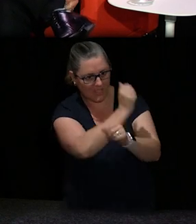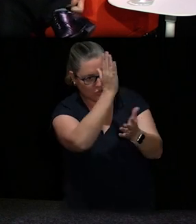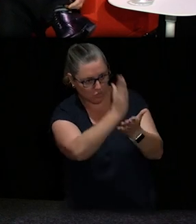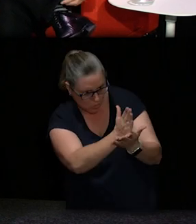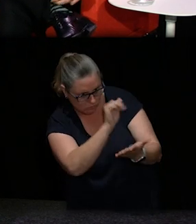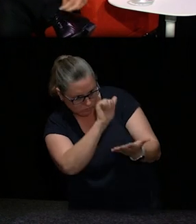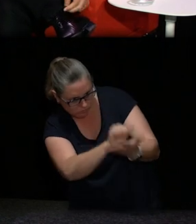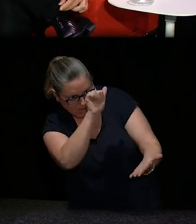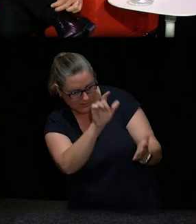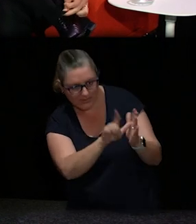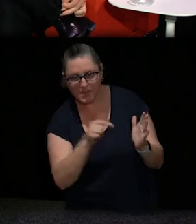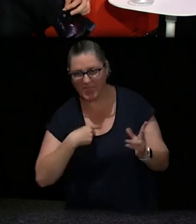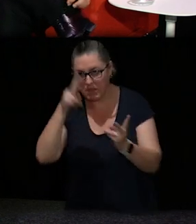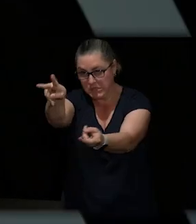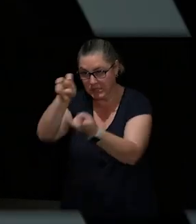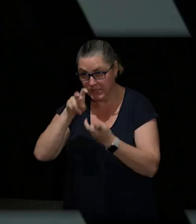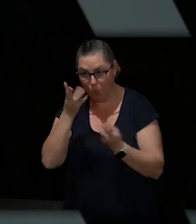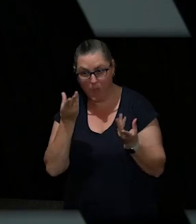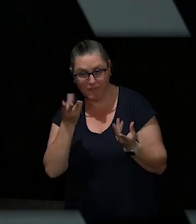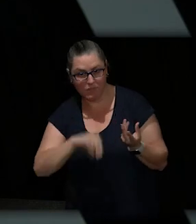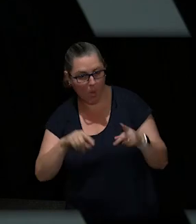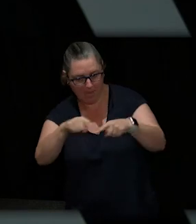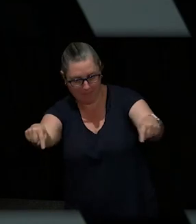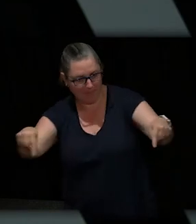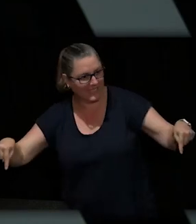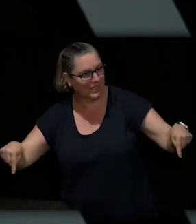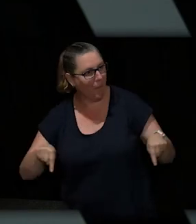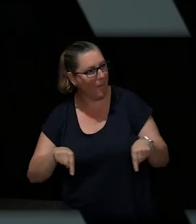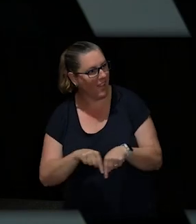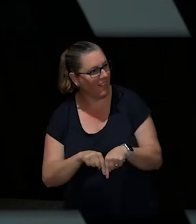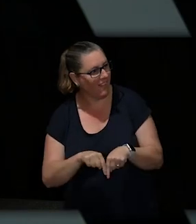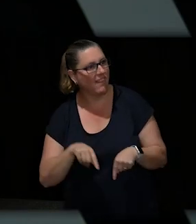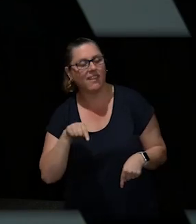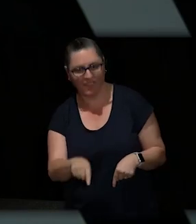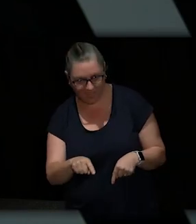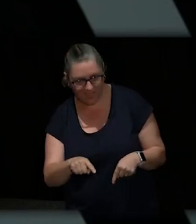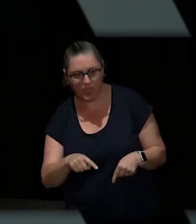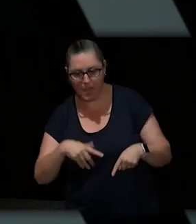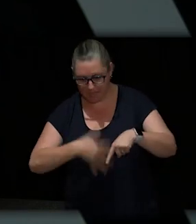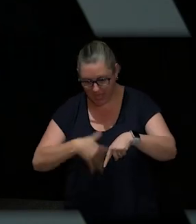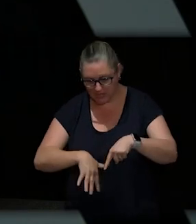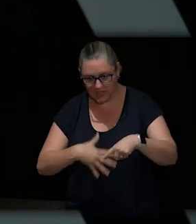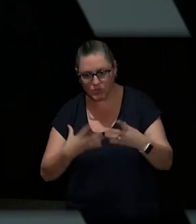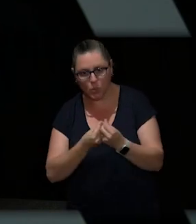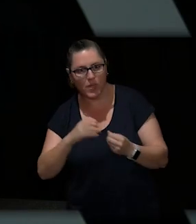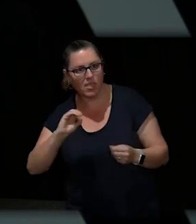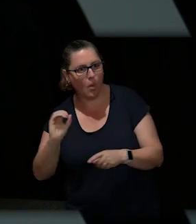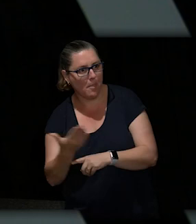from the Pentagon or somewhere. He was backstage with Obama when the president met the